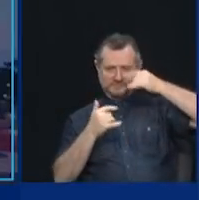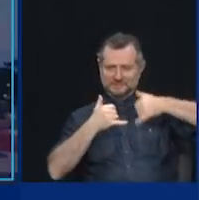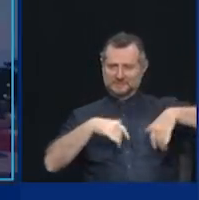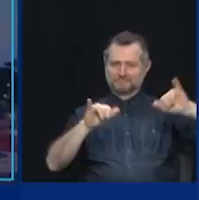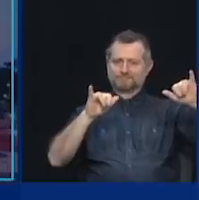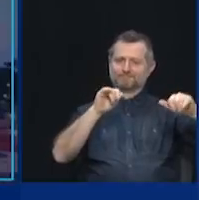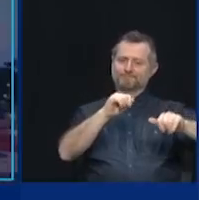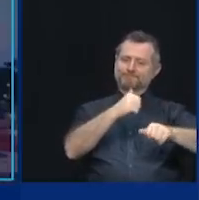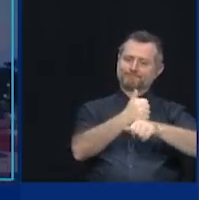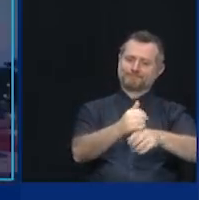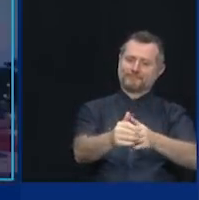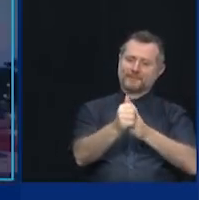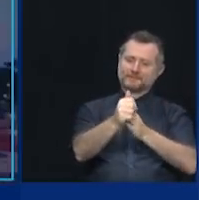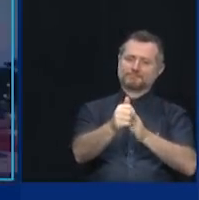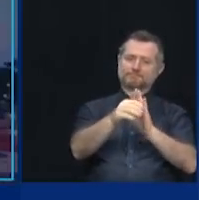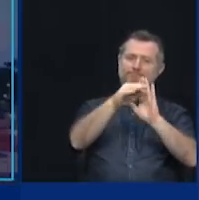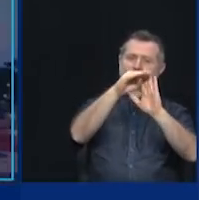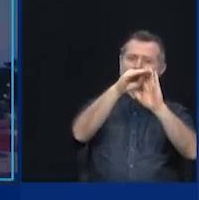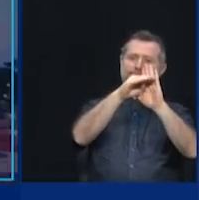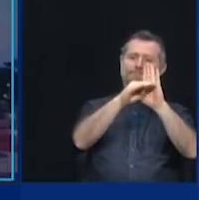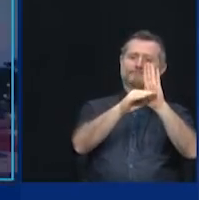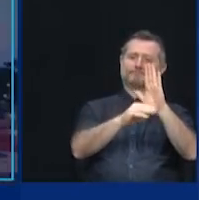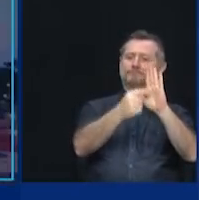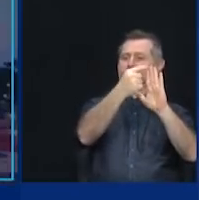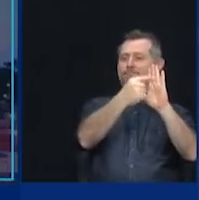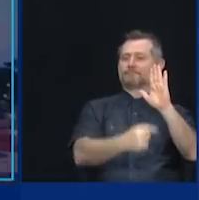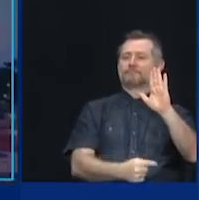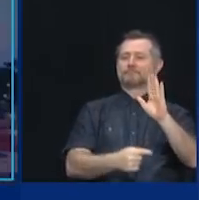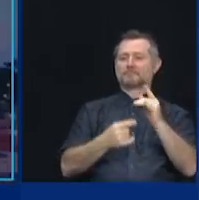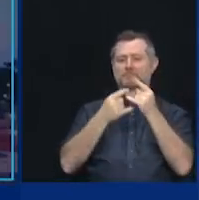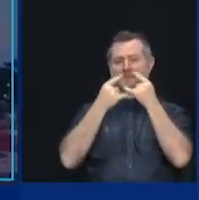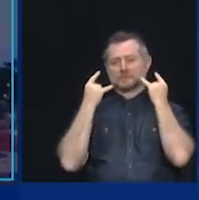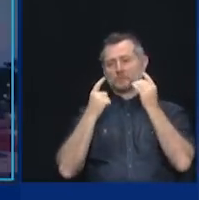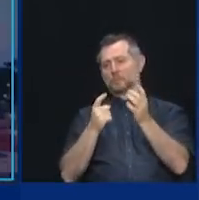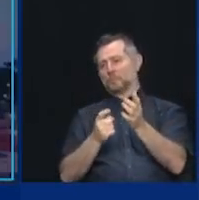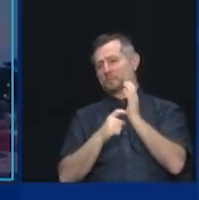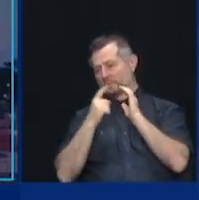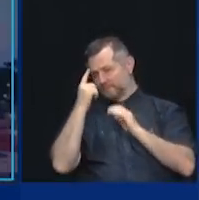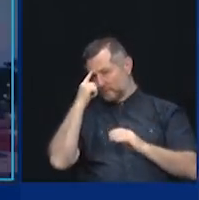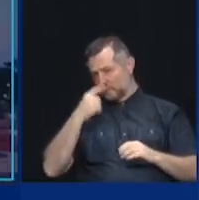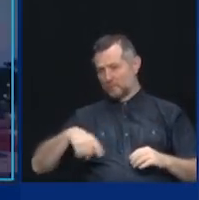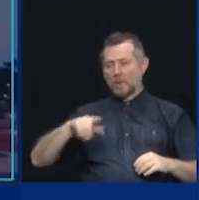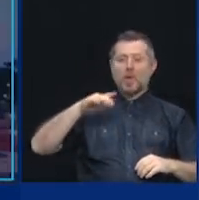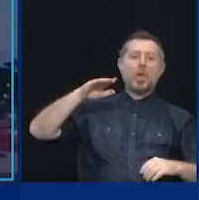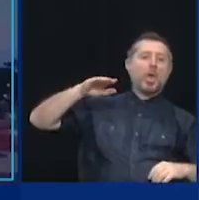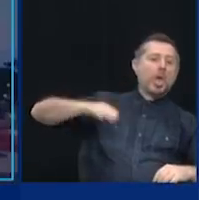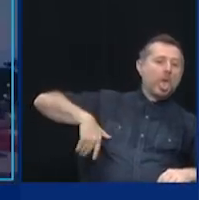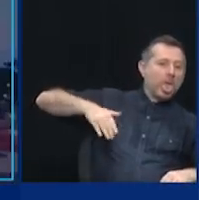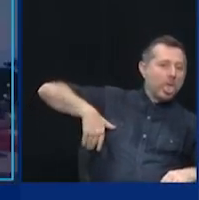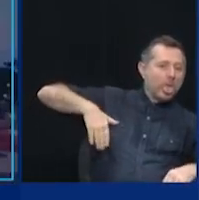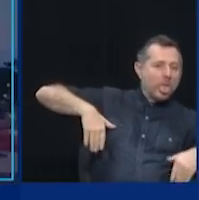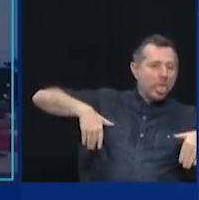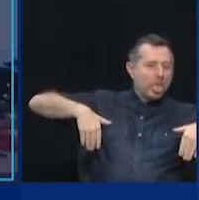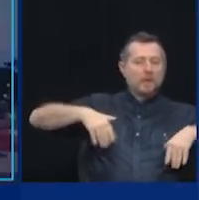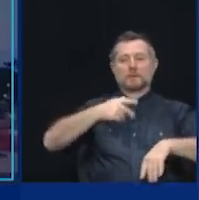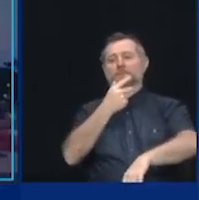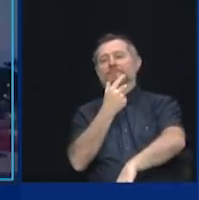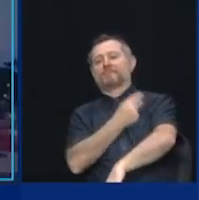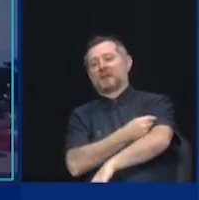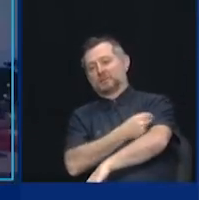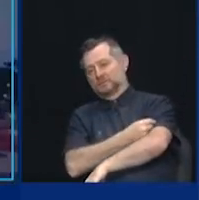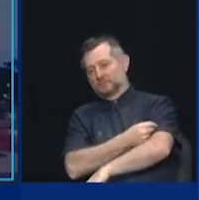The CDC mask requirement for unvaccinated individuals, public